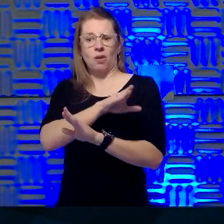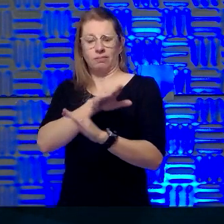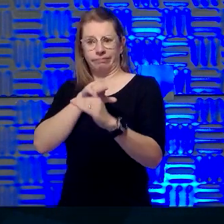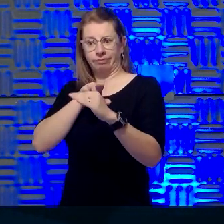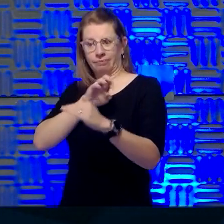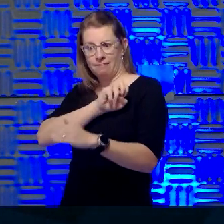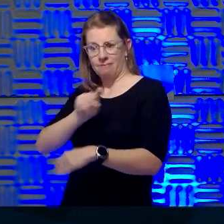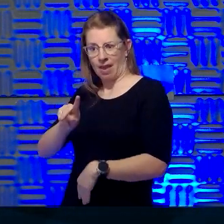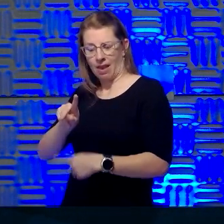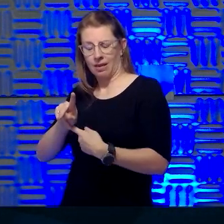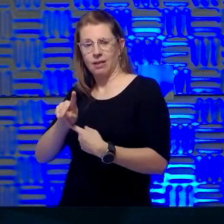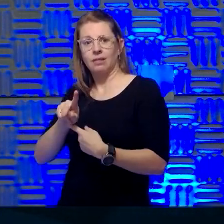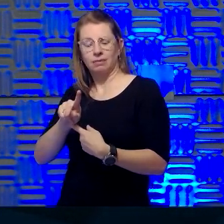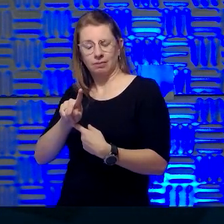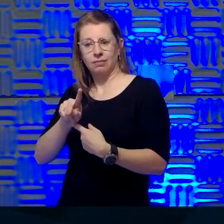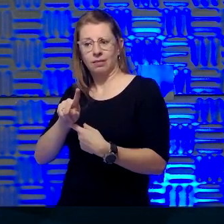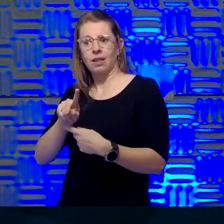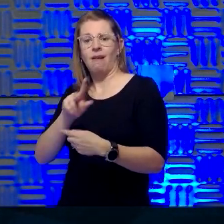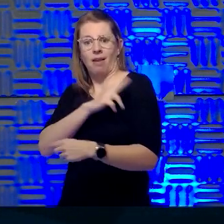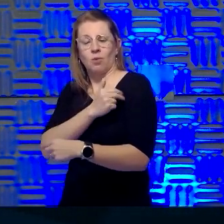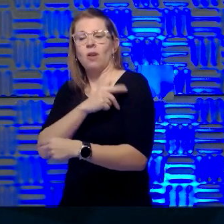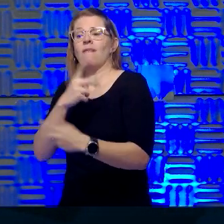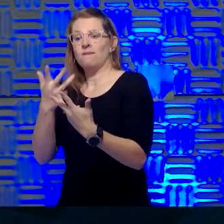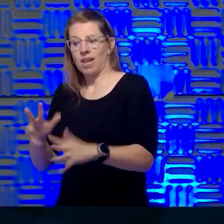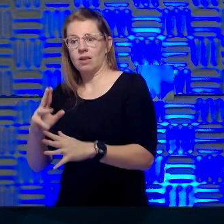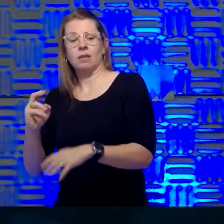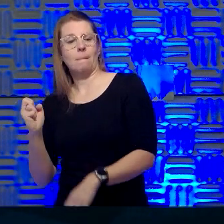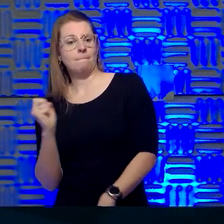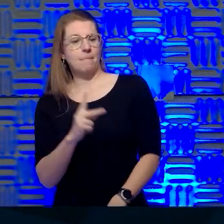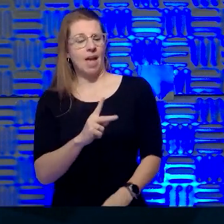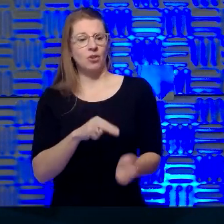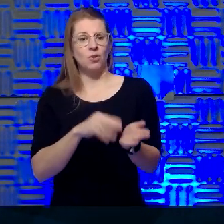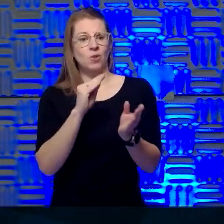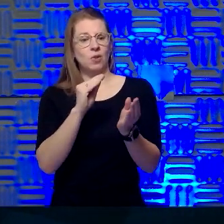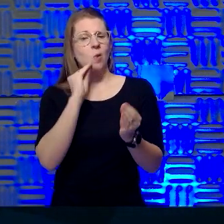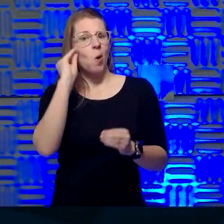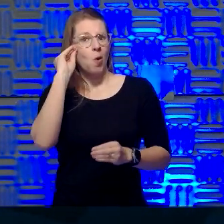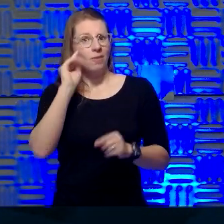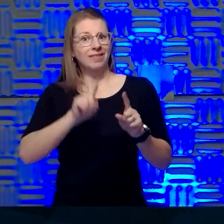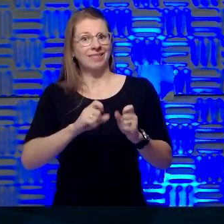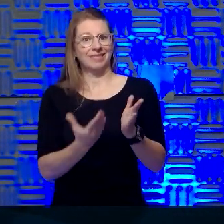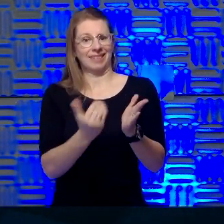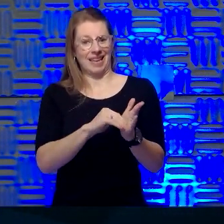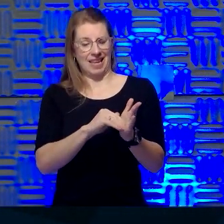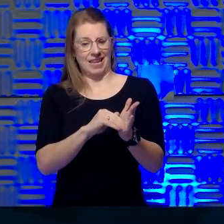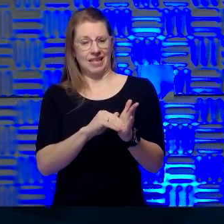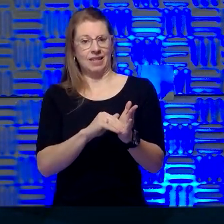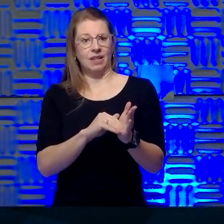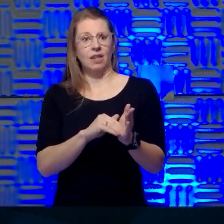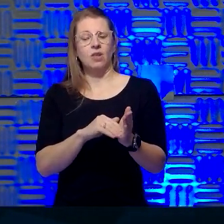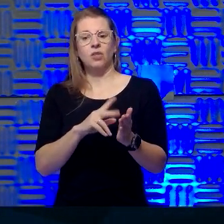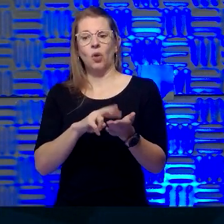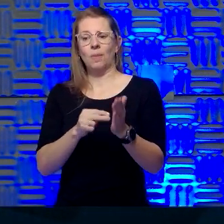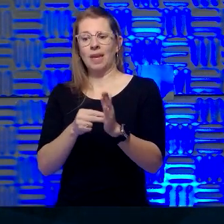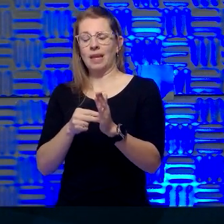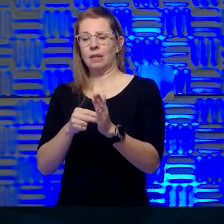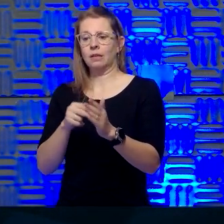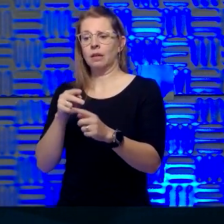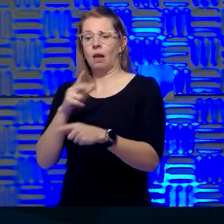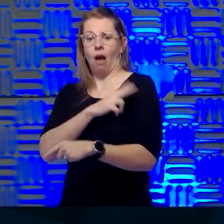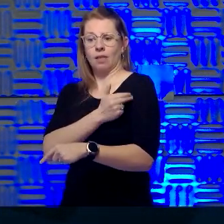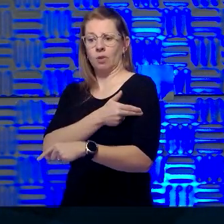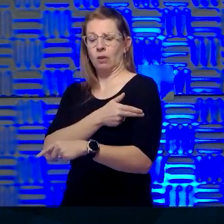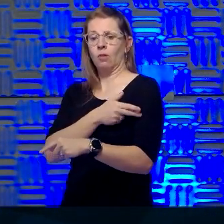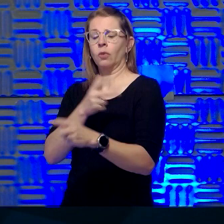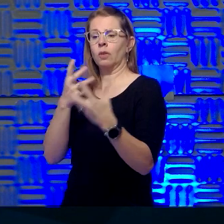homes here locally, when they do return from the hospital, they're actually got them in a different unit for a few days to make sure they don't exhibit any